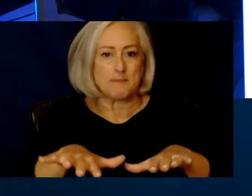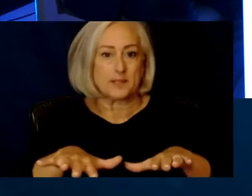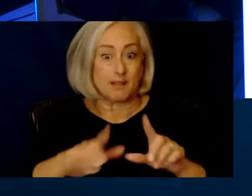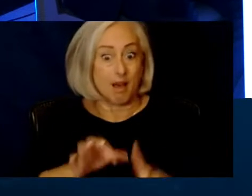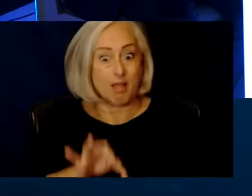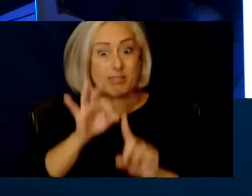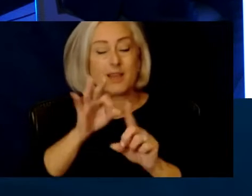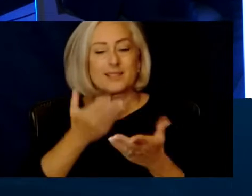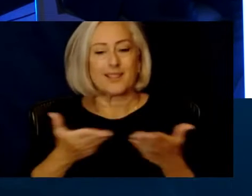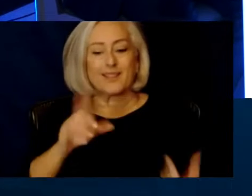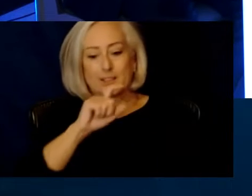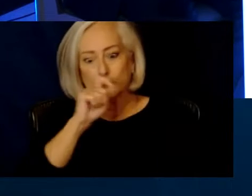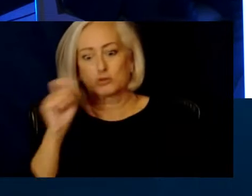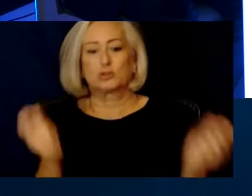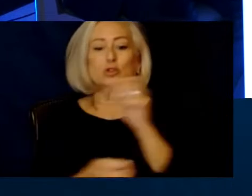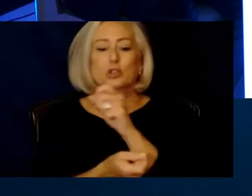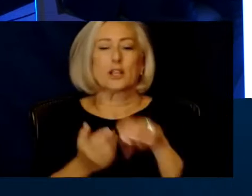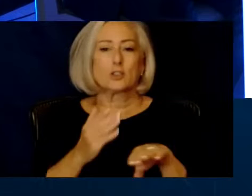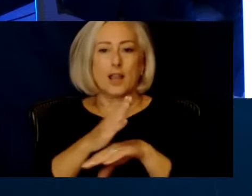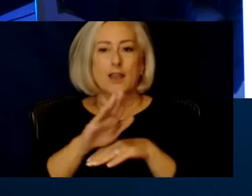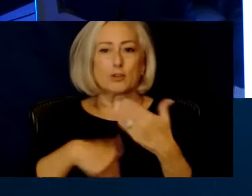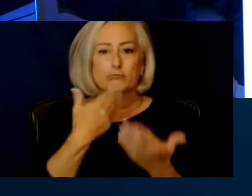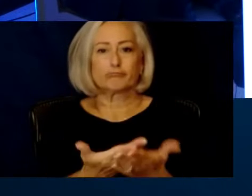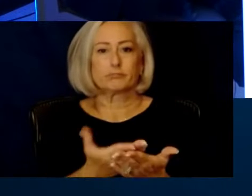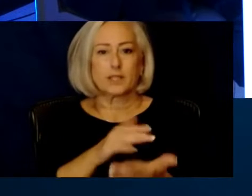school. Yeah, I totally agree.